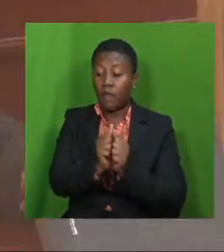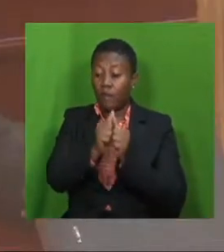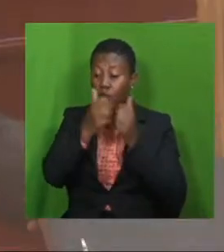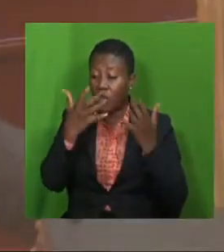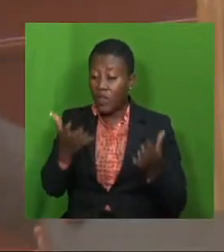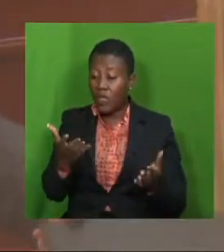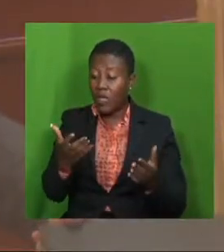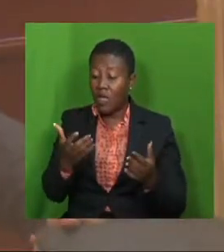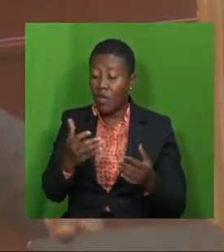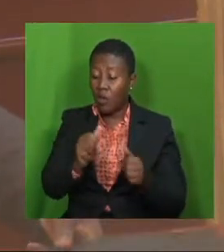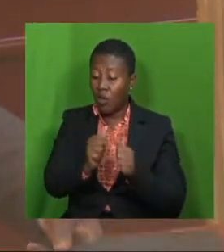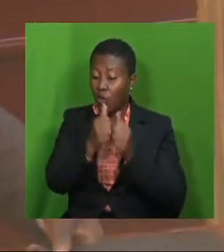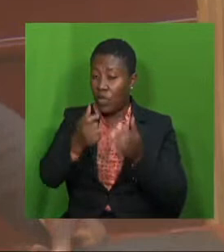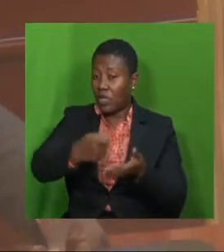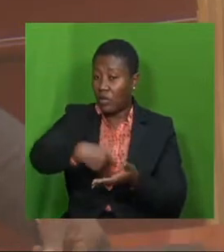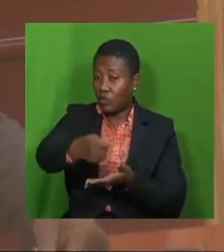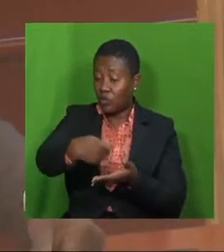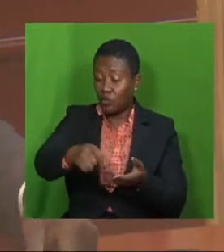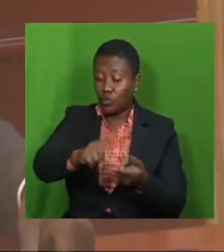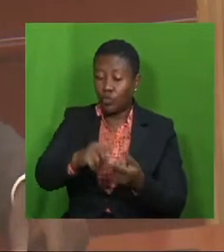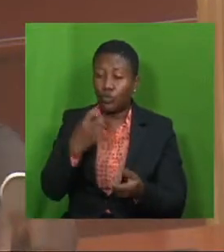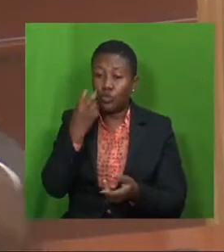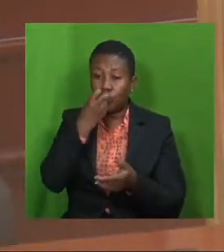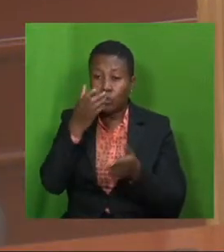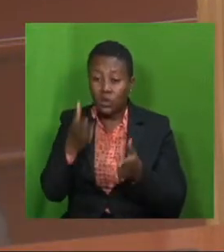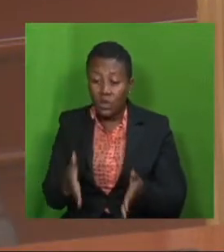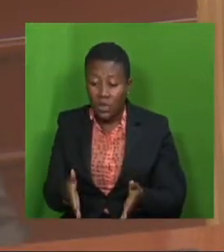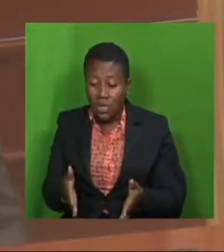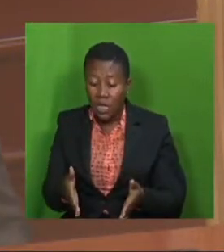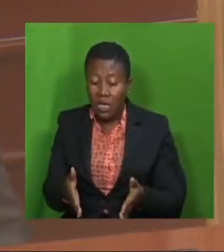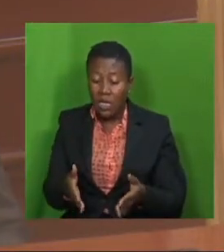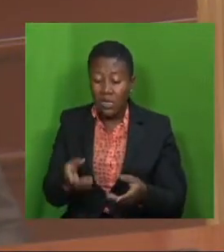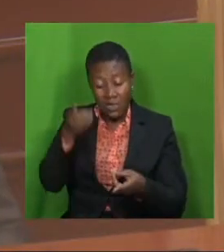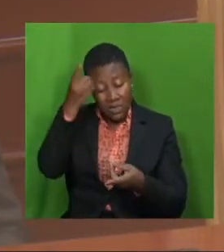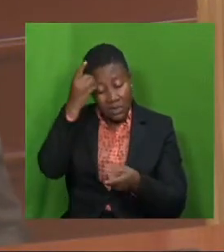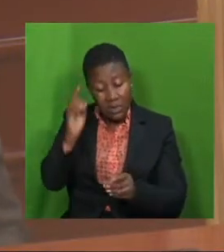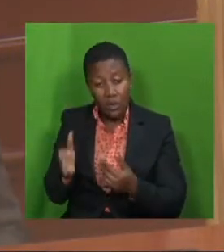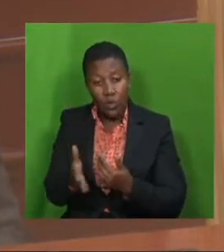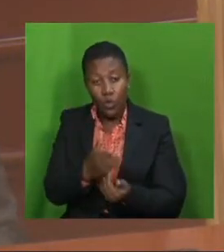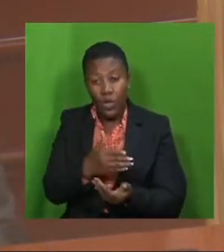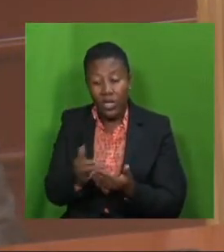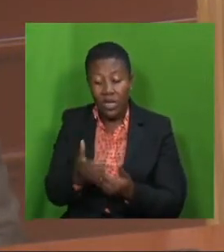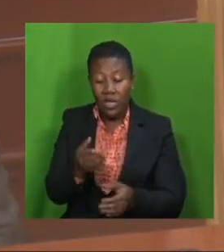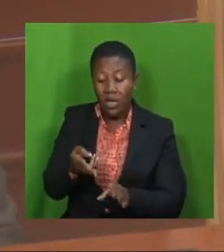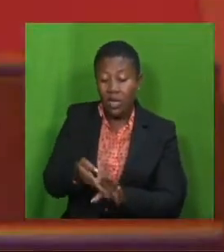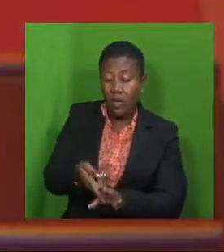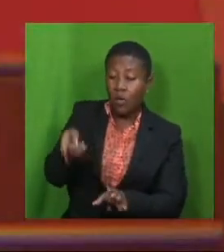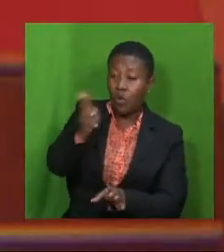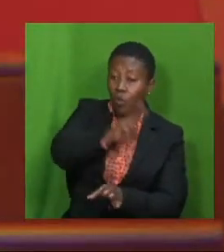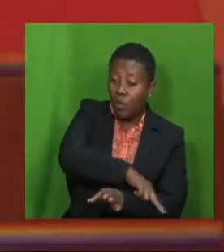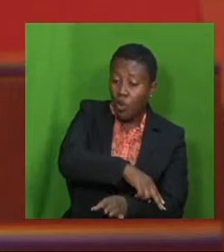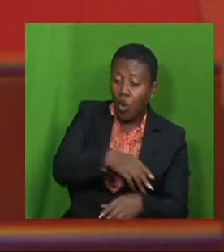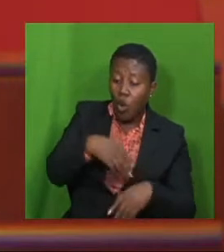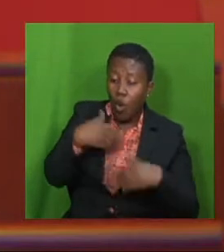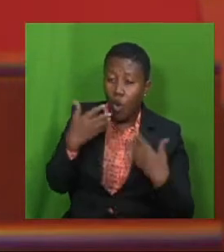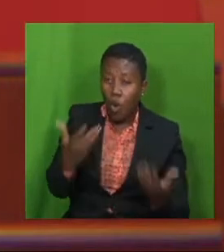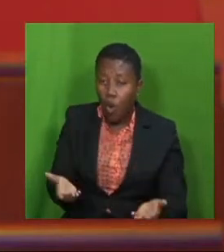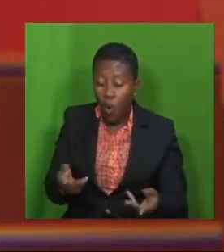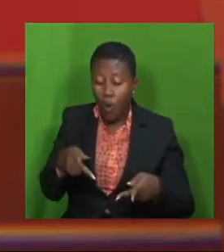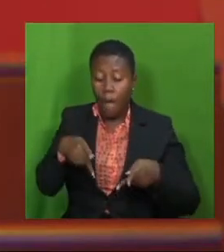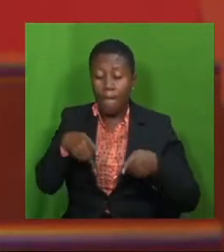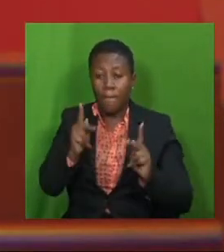Speaker, before the termination of either of such meetings, permission to be or to